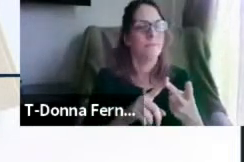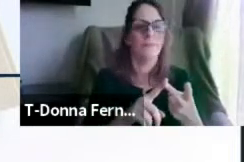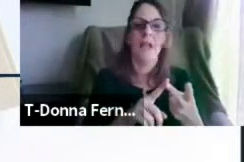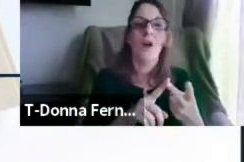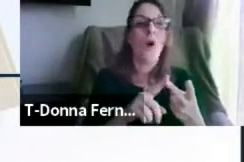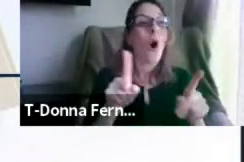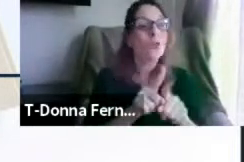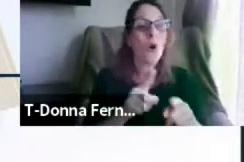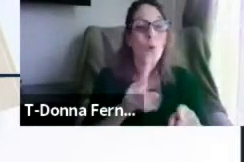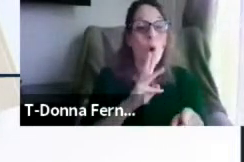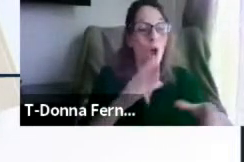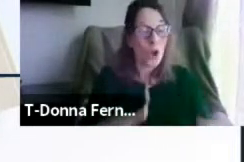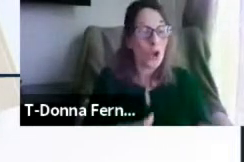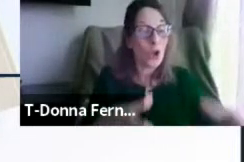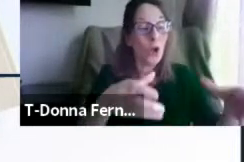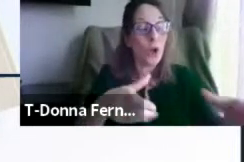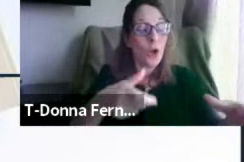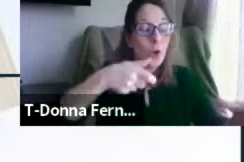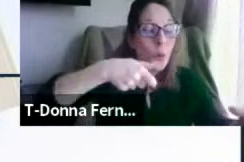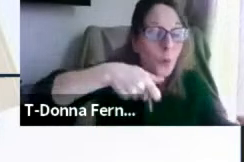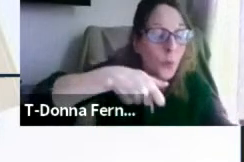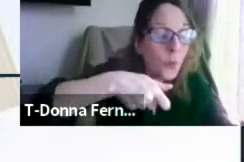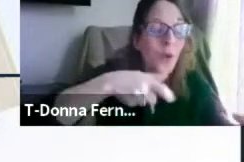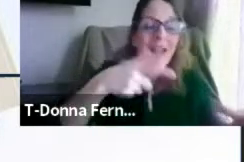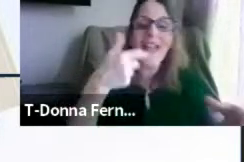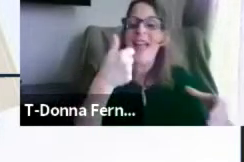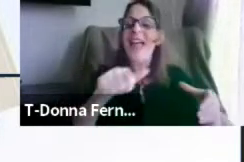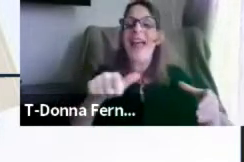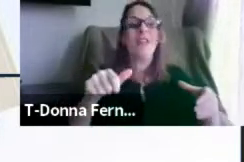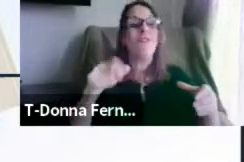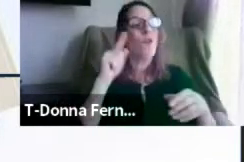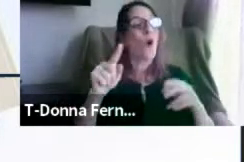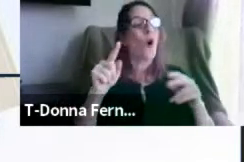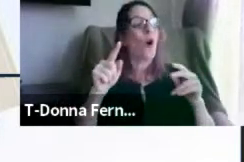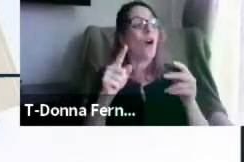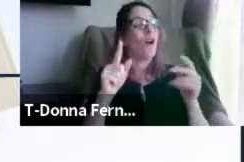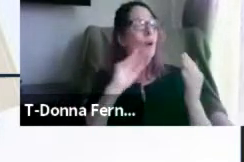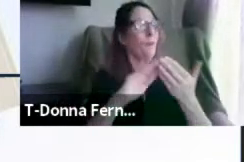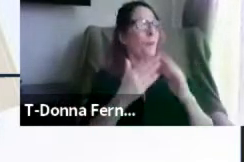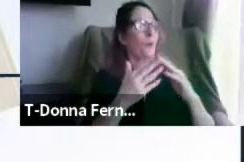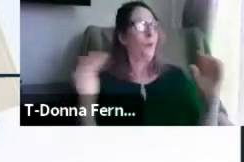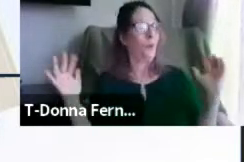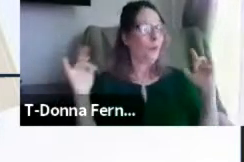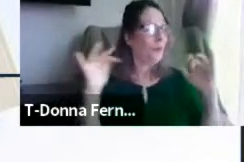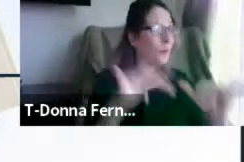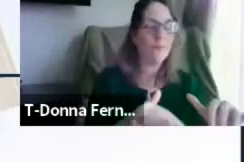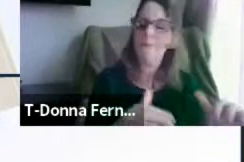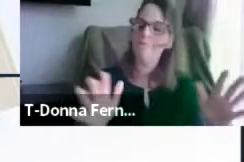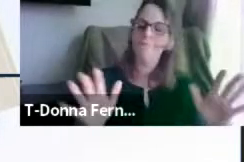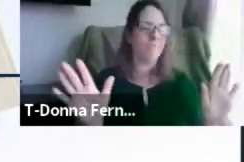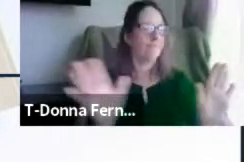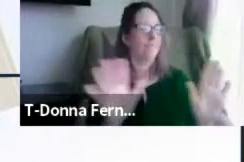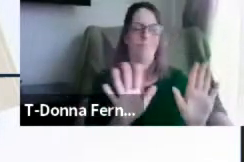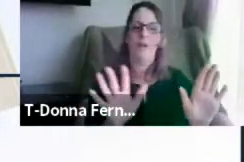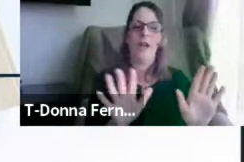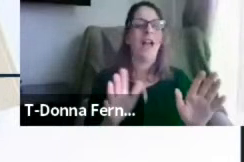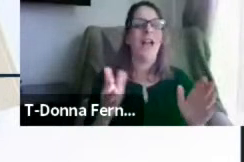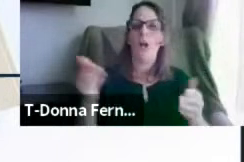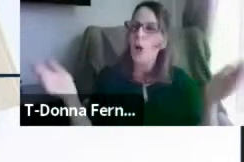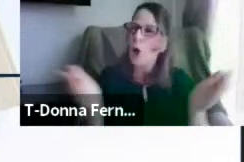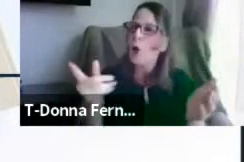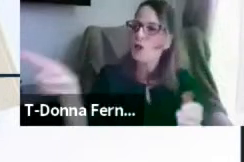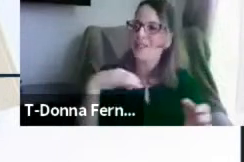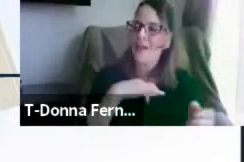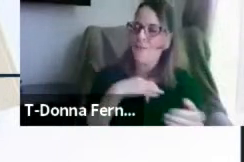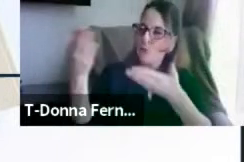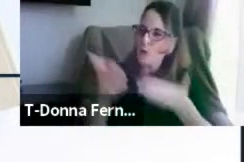water fountains. Any kind of communal service should probably be removed. Encourage your staff to bring in their own coffee, bring